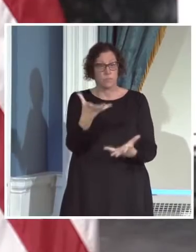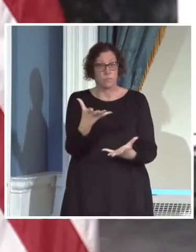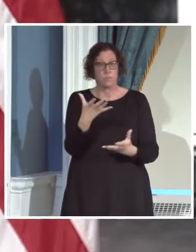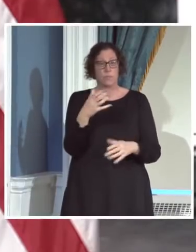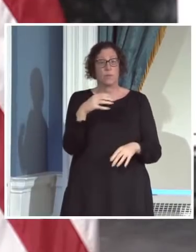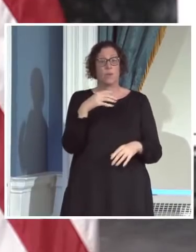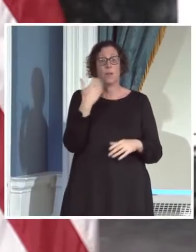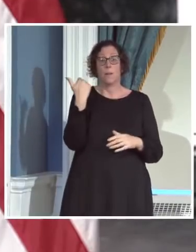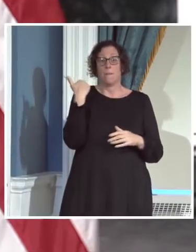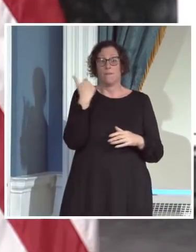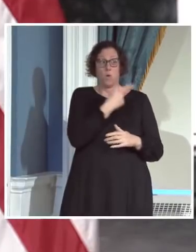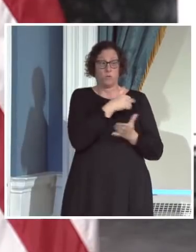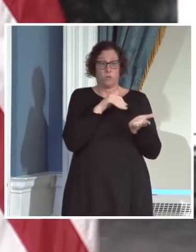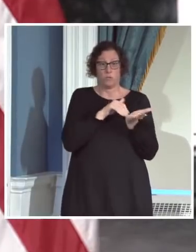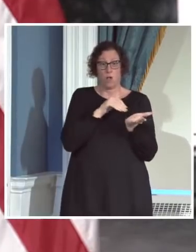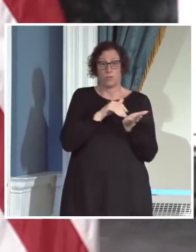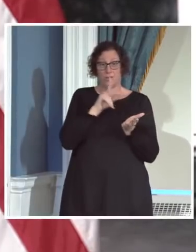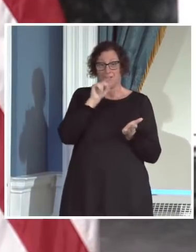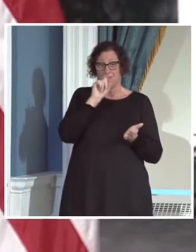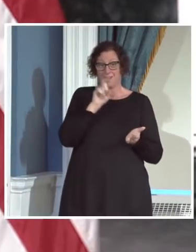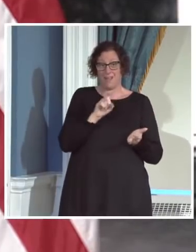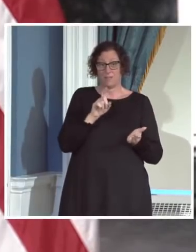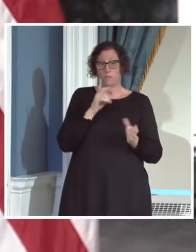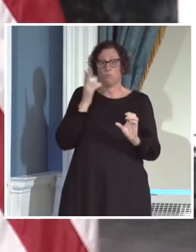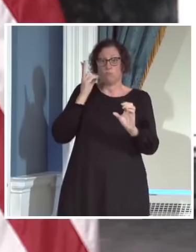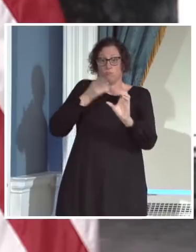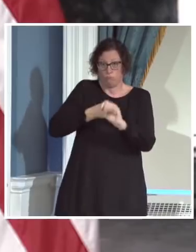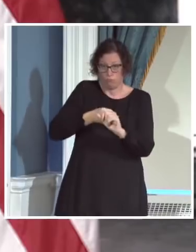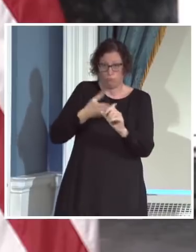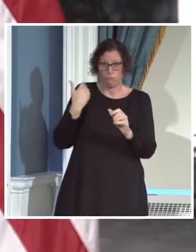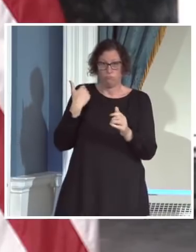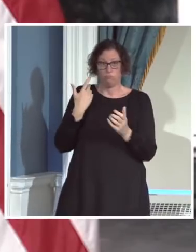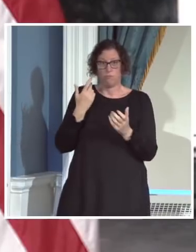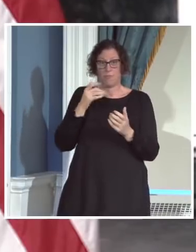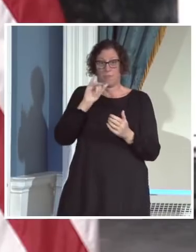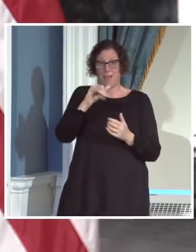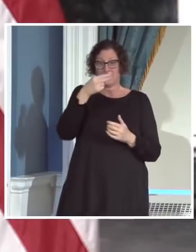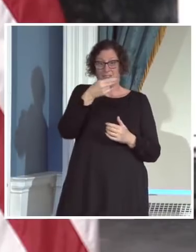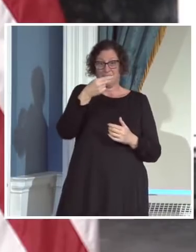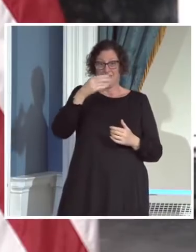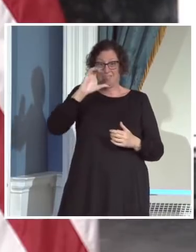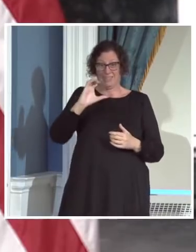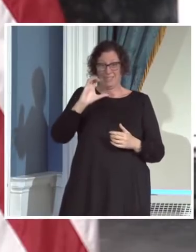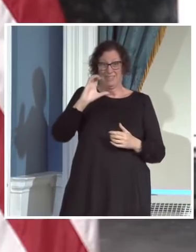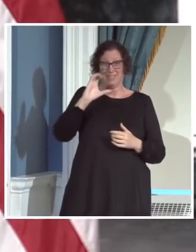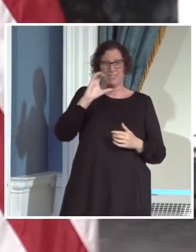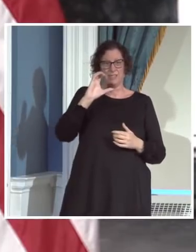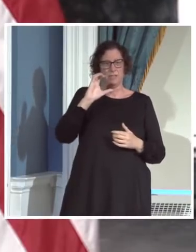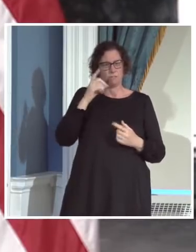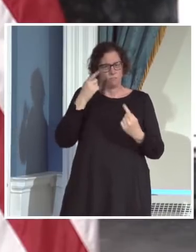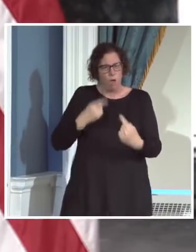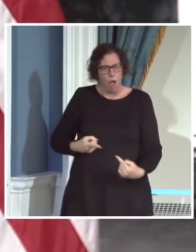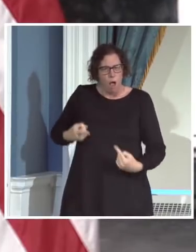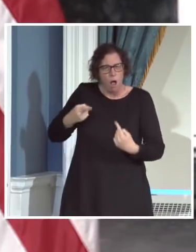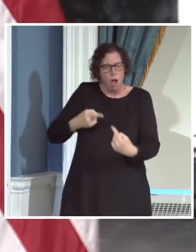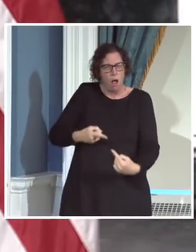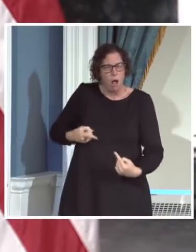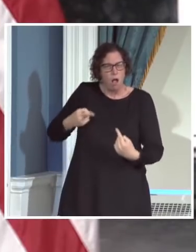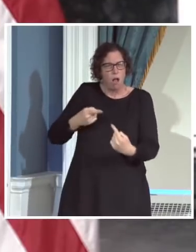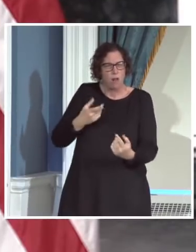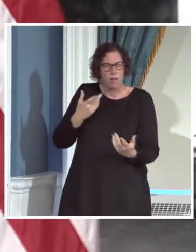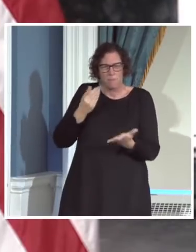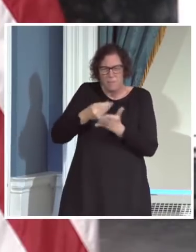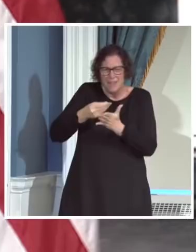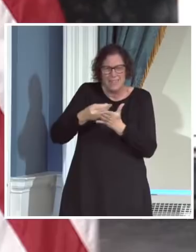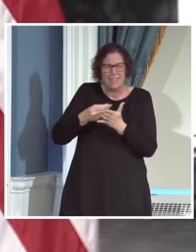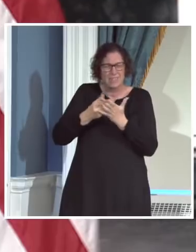and put it on a very strong footing financially, managerially. When I came into office, that